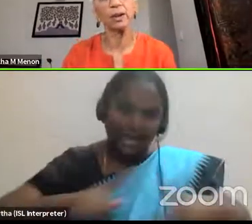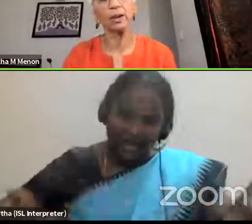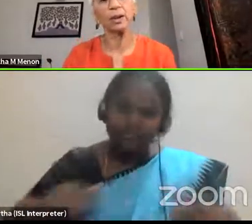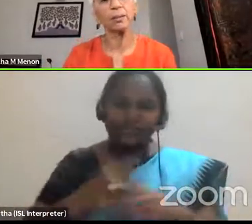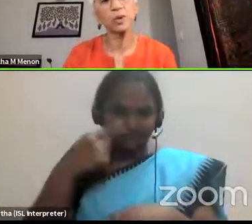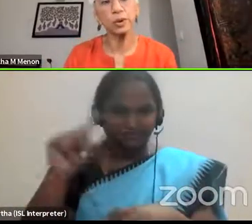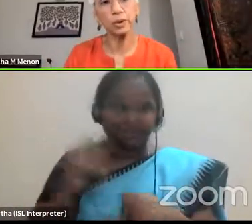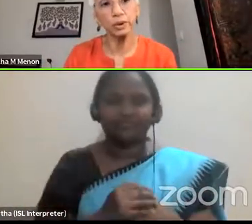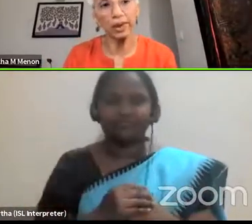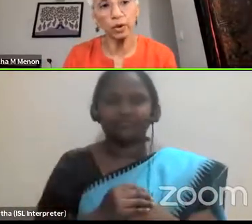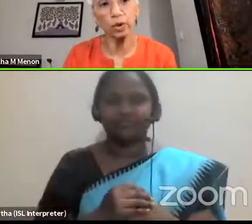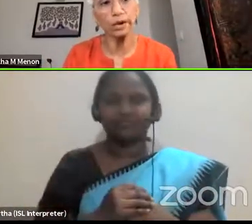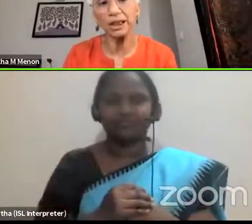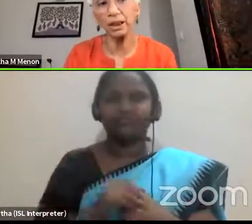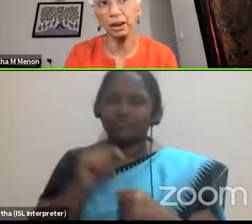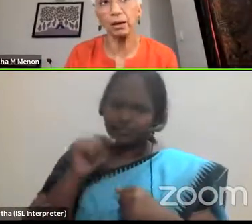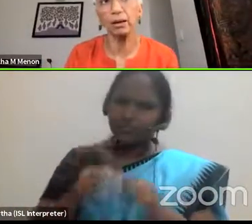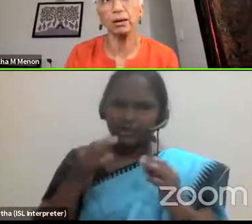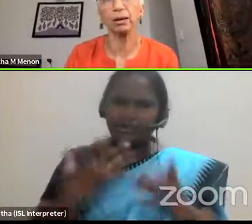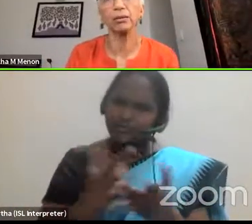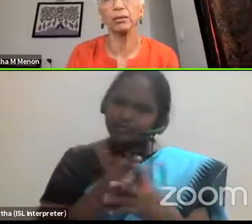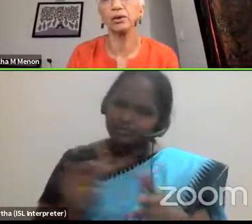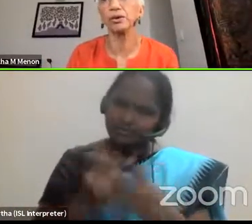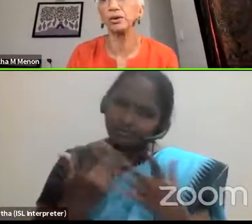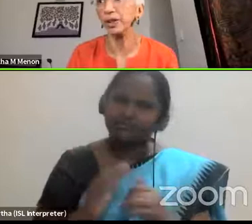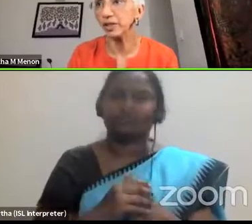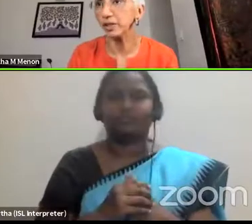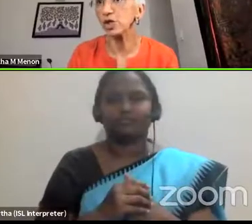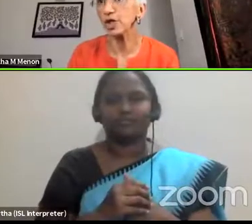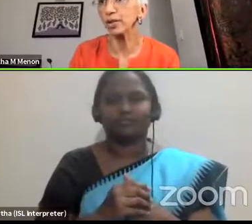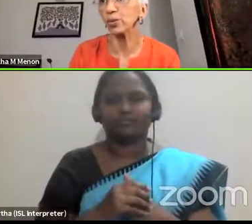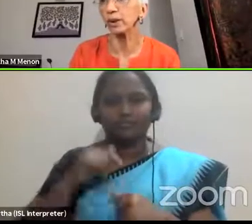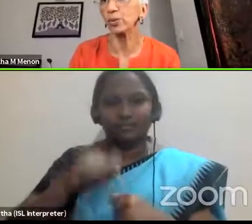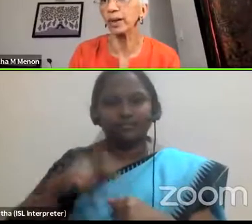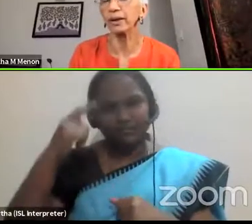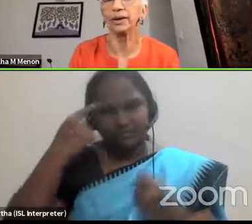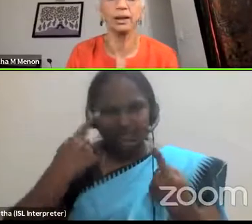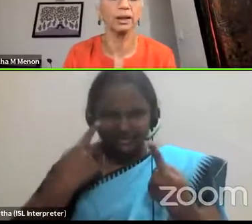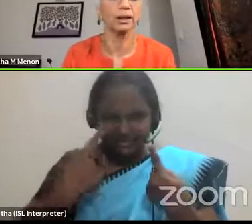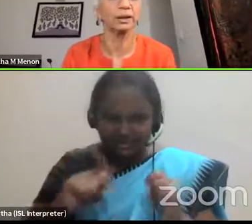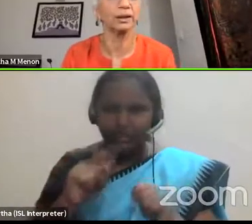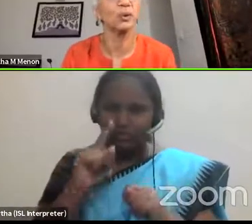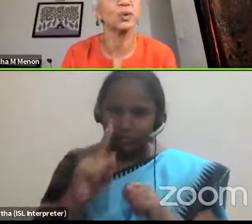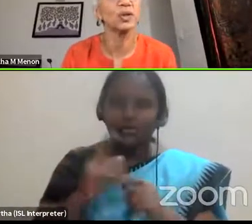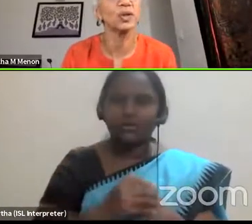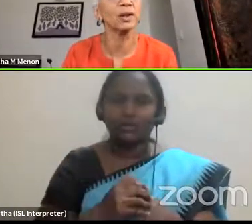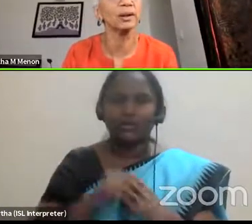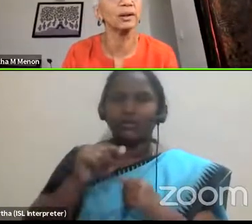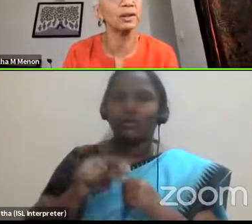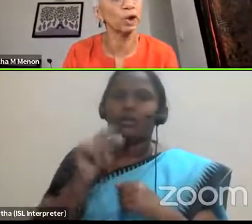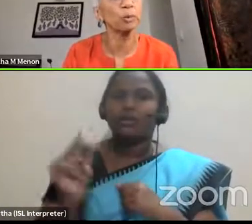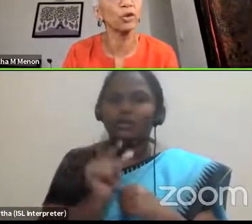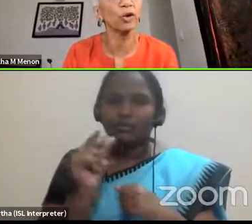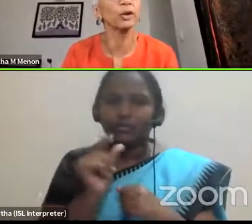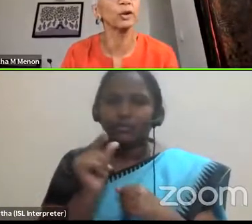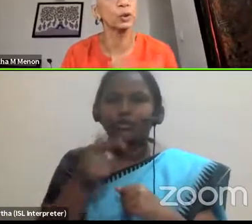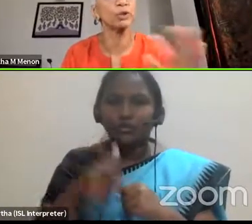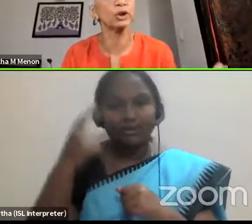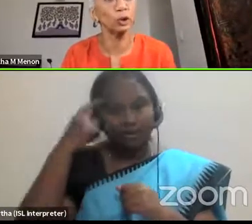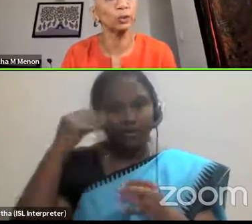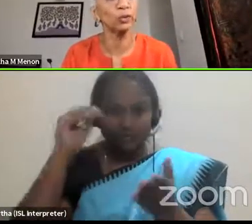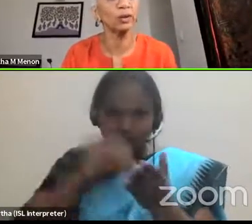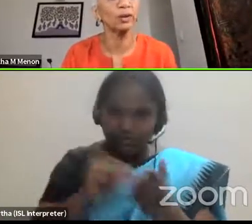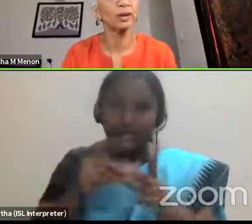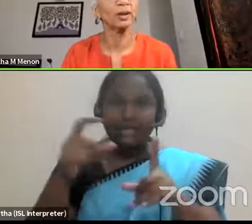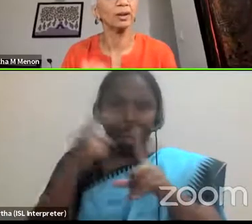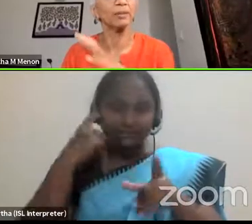right? So that's already been done. Reuters tried one where they used a digital persona to read